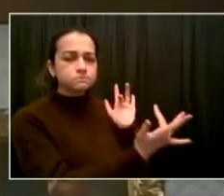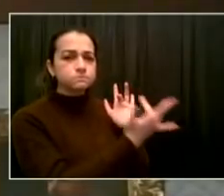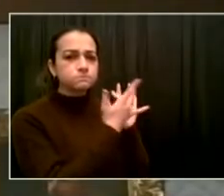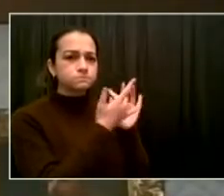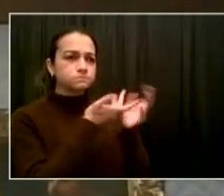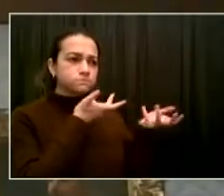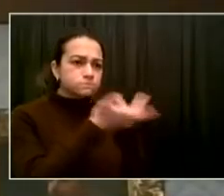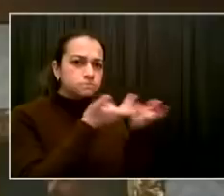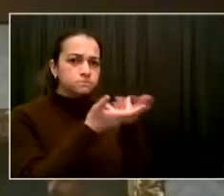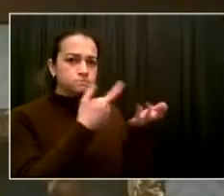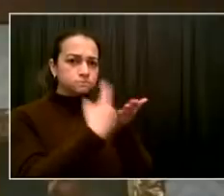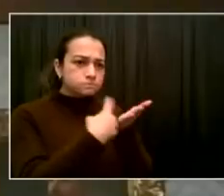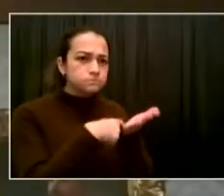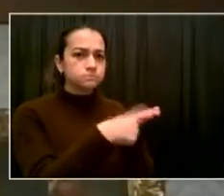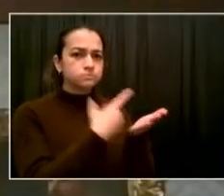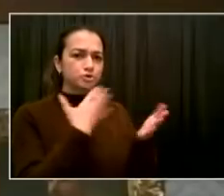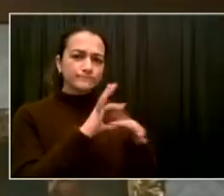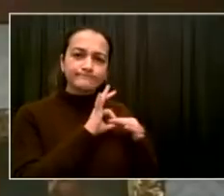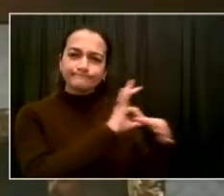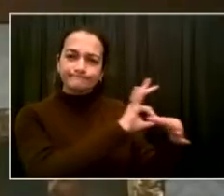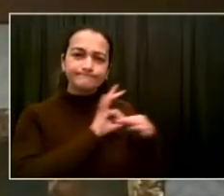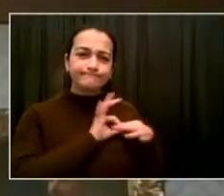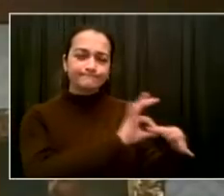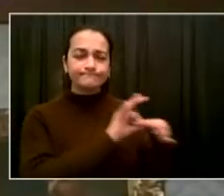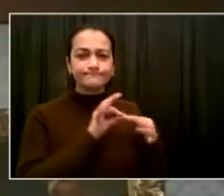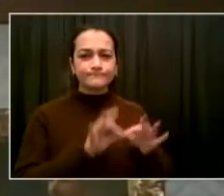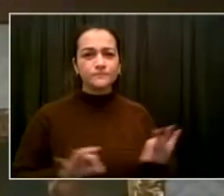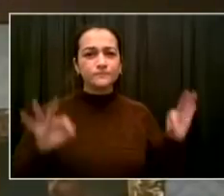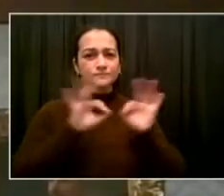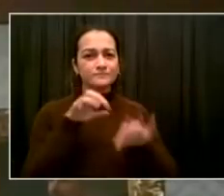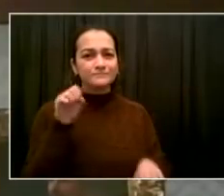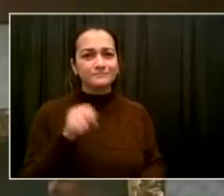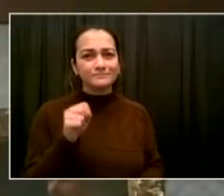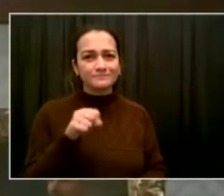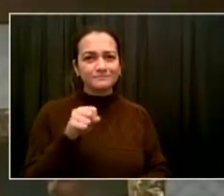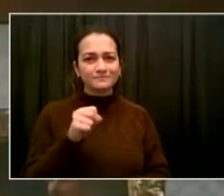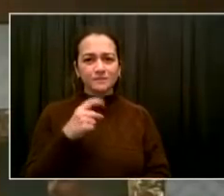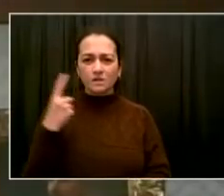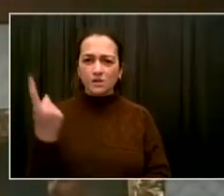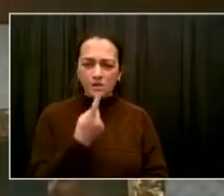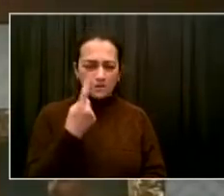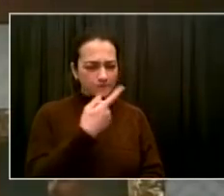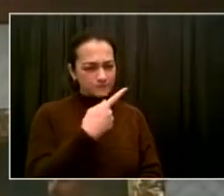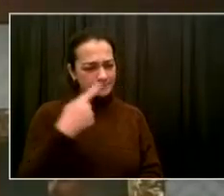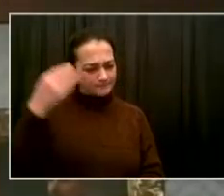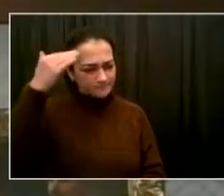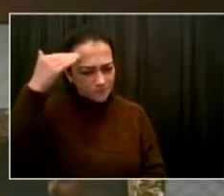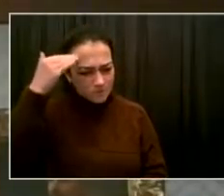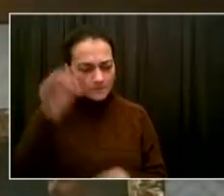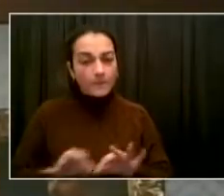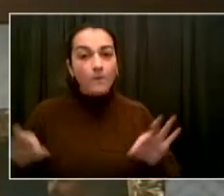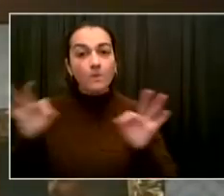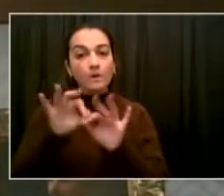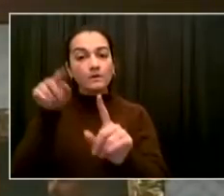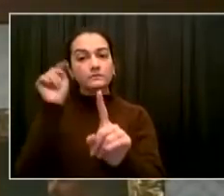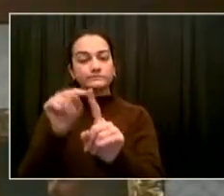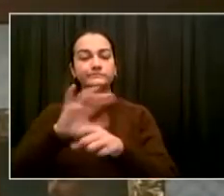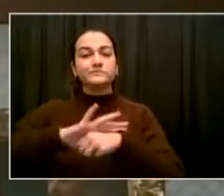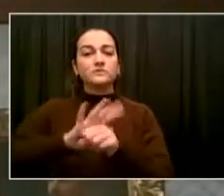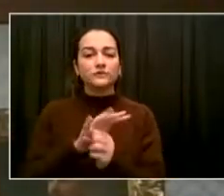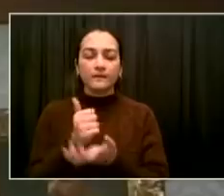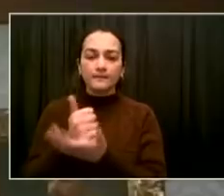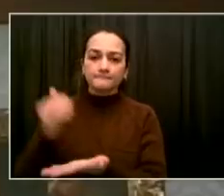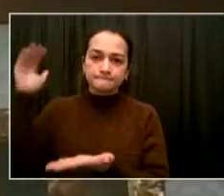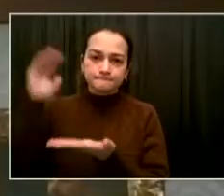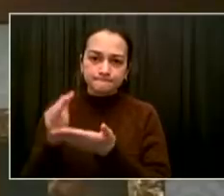this virus and this pandemic. And I just want to really thank you for just staying focused on COVID and the city's